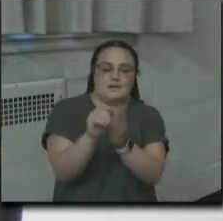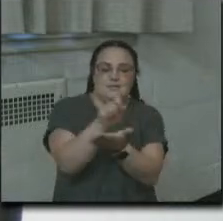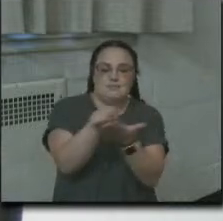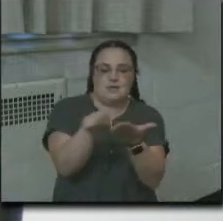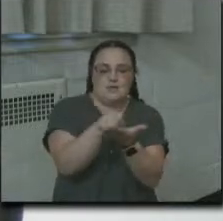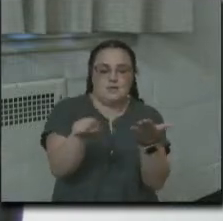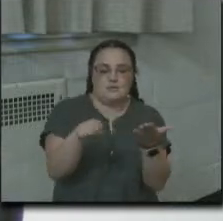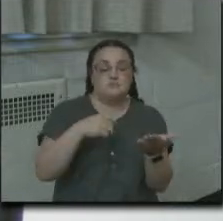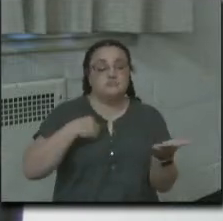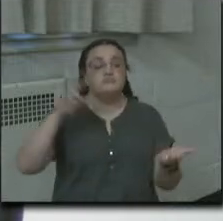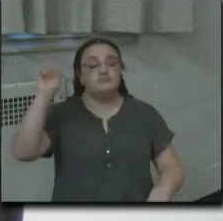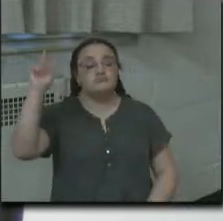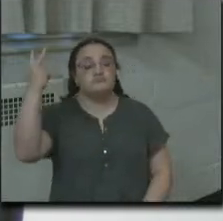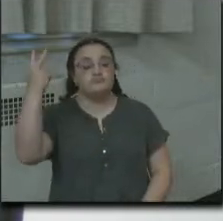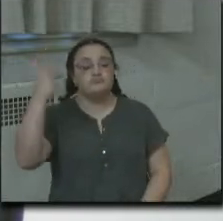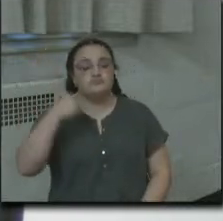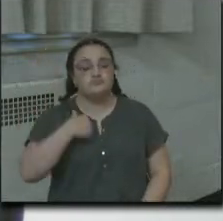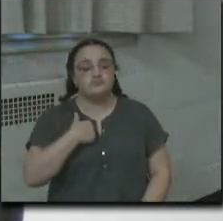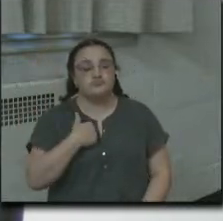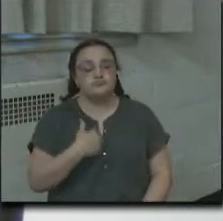Second.